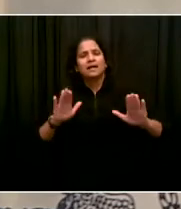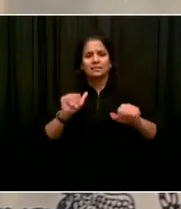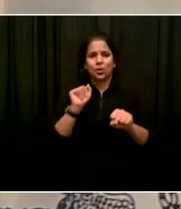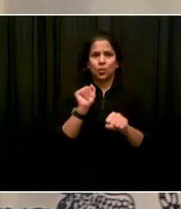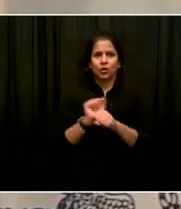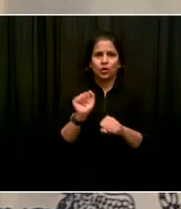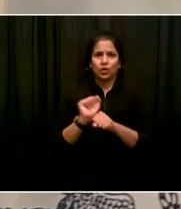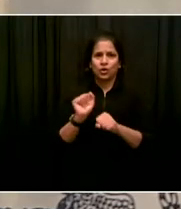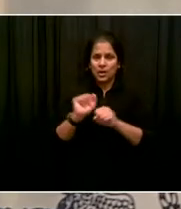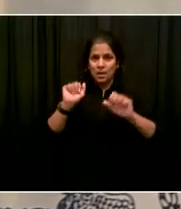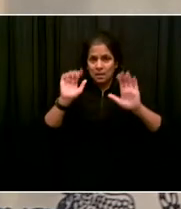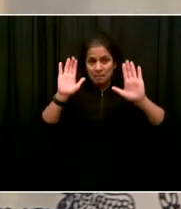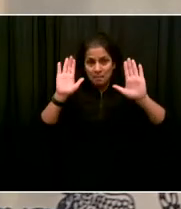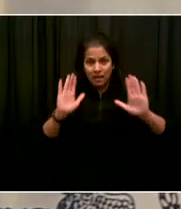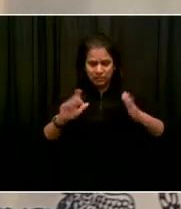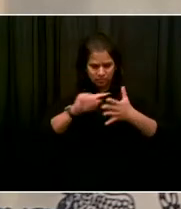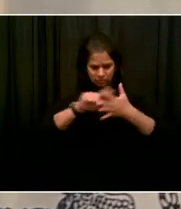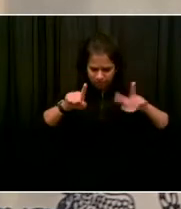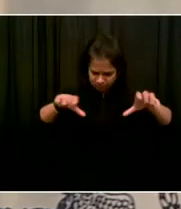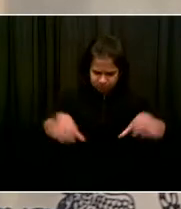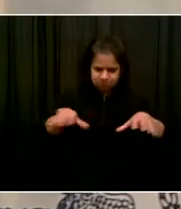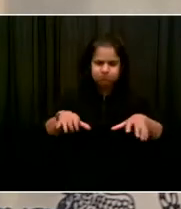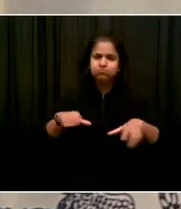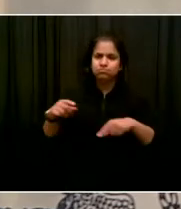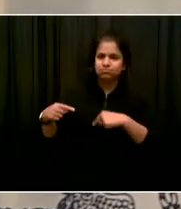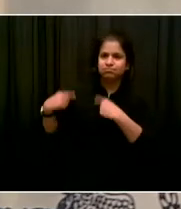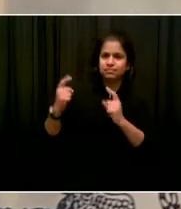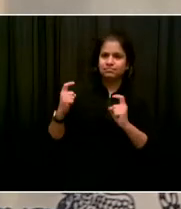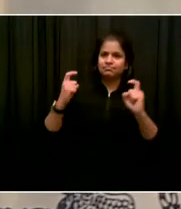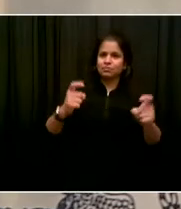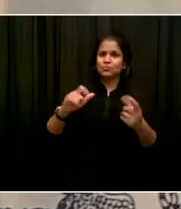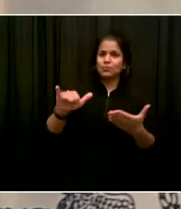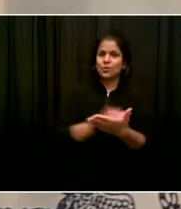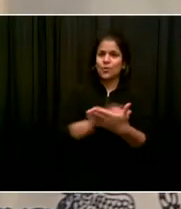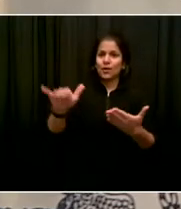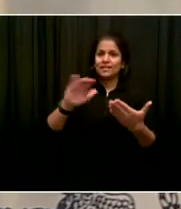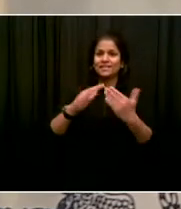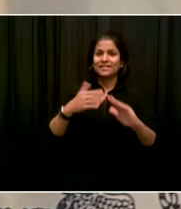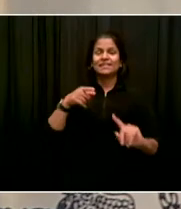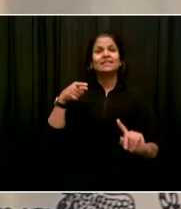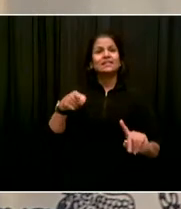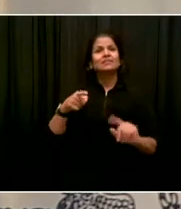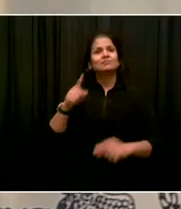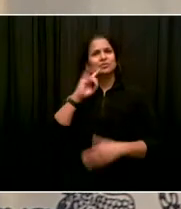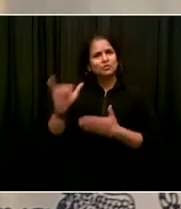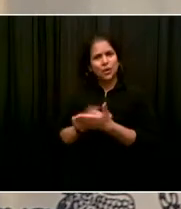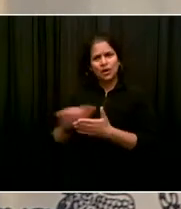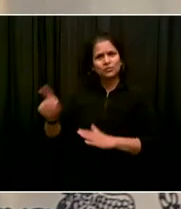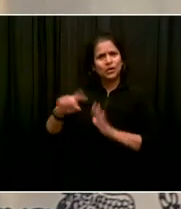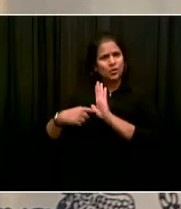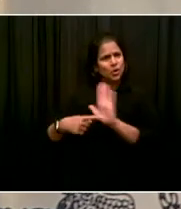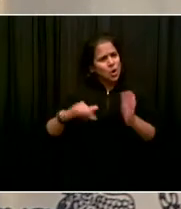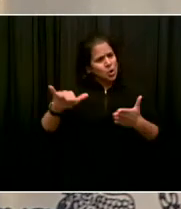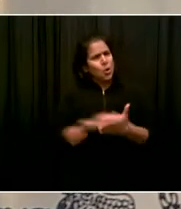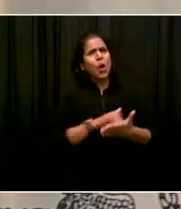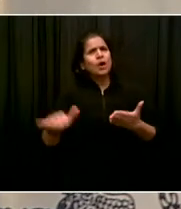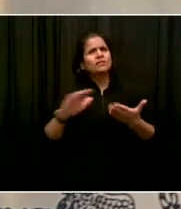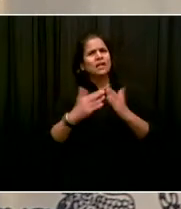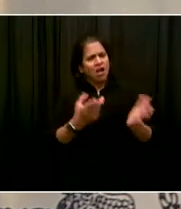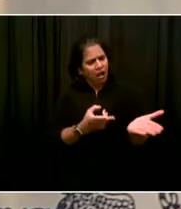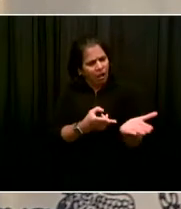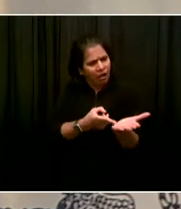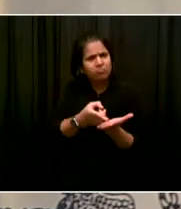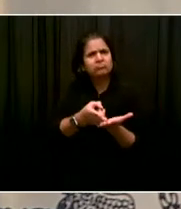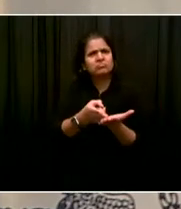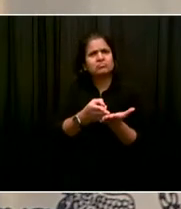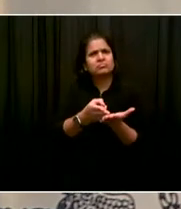city more truly, more from the heart, in a way that both demands better of us and tells us how